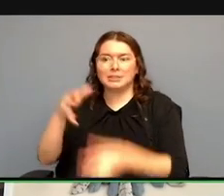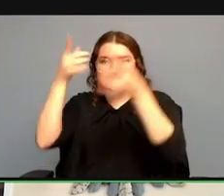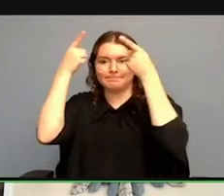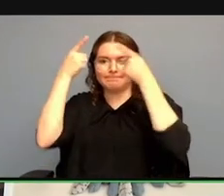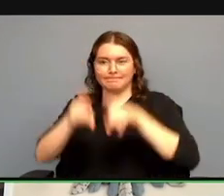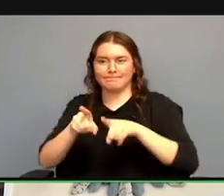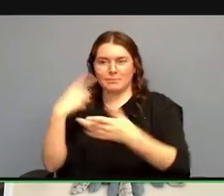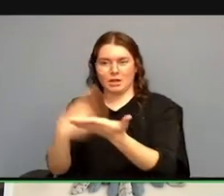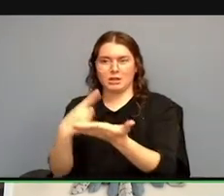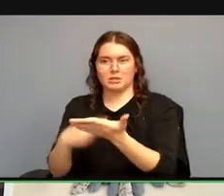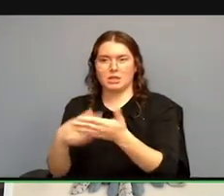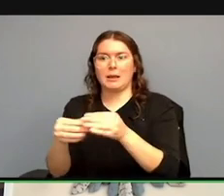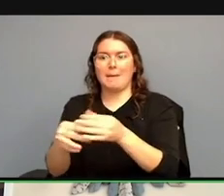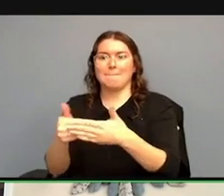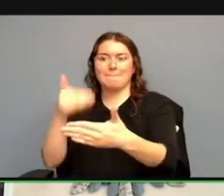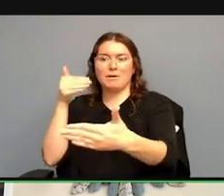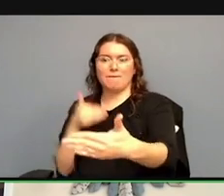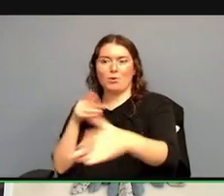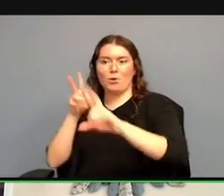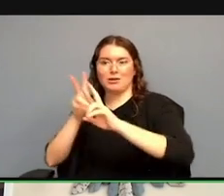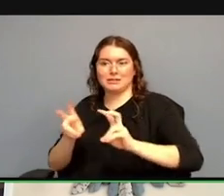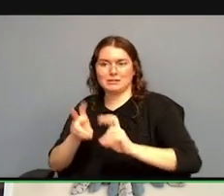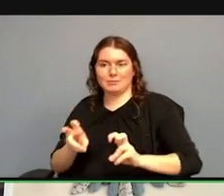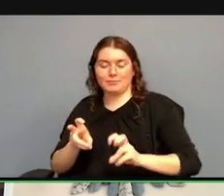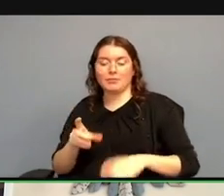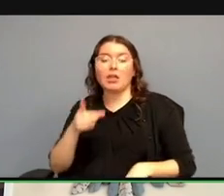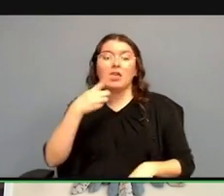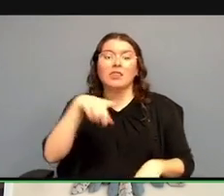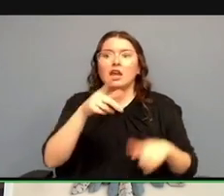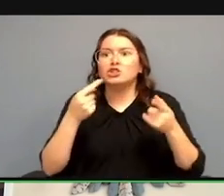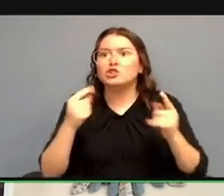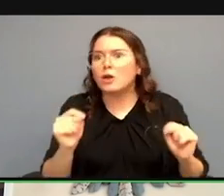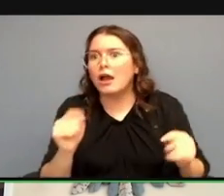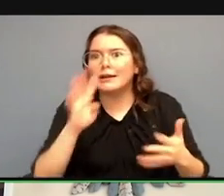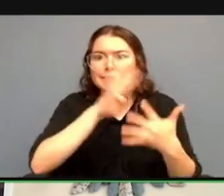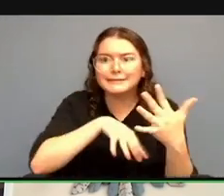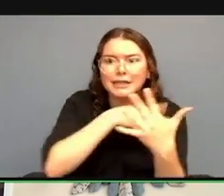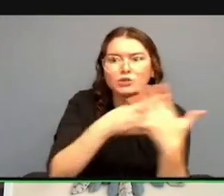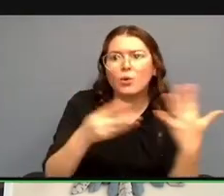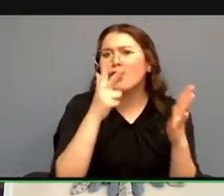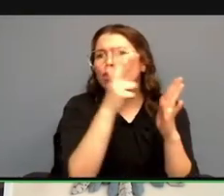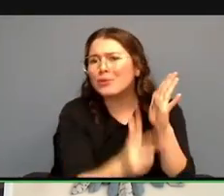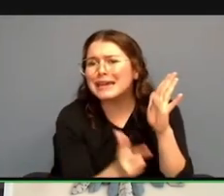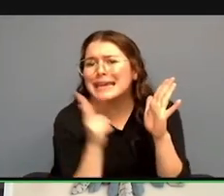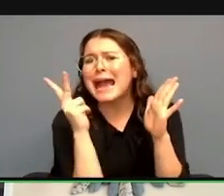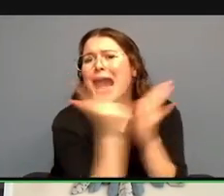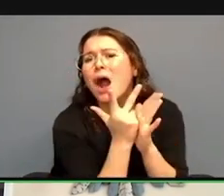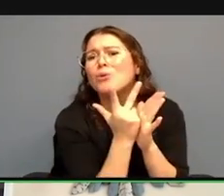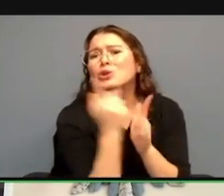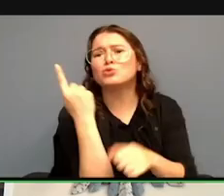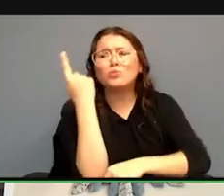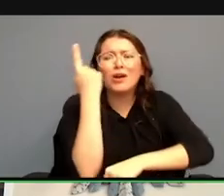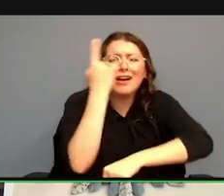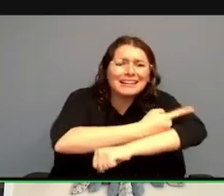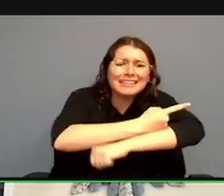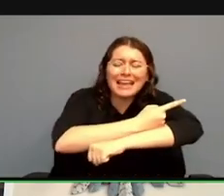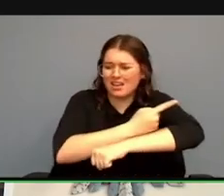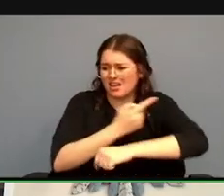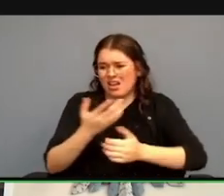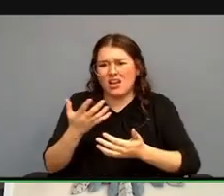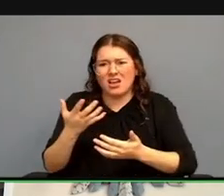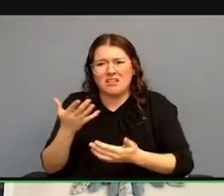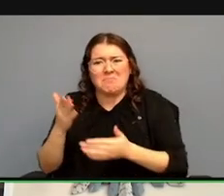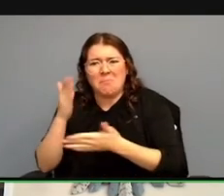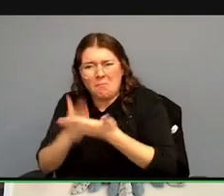the times these assessments, they try to schedule them for 3 hours in one day. And for some kids, that's just way